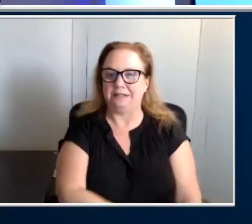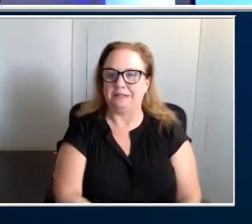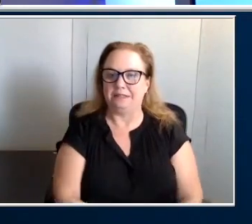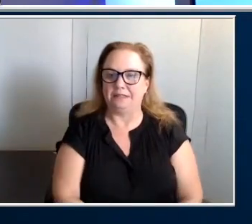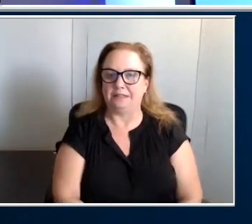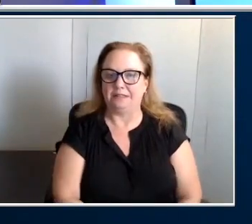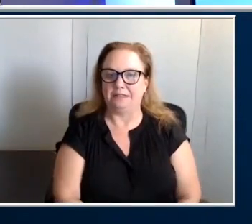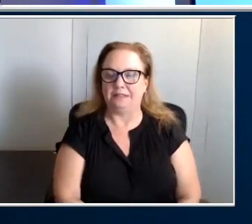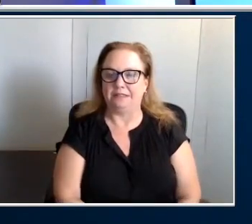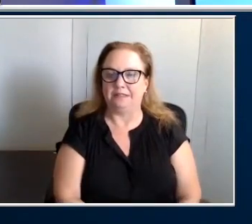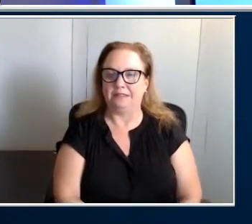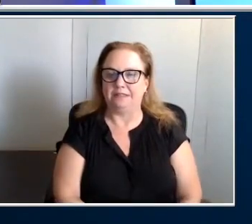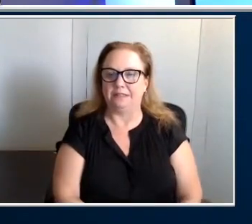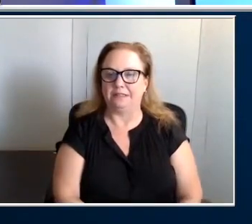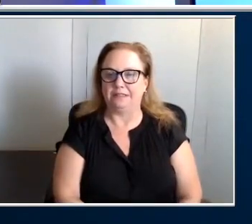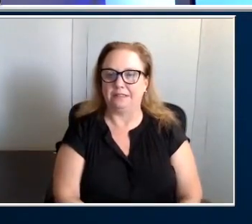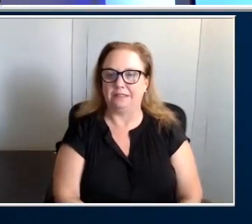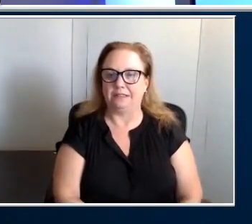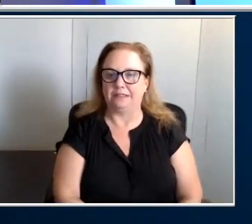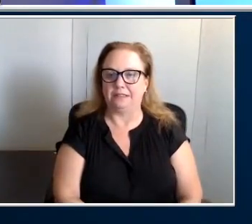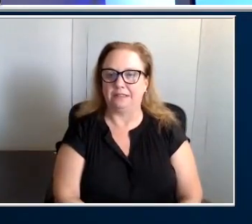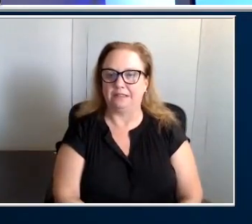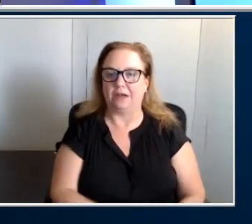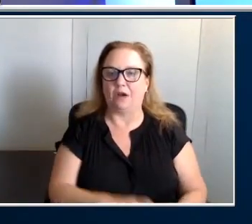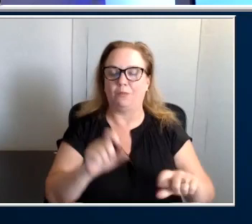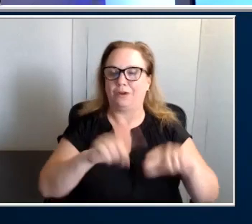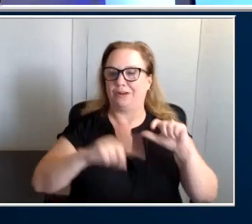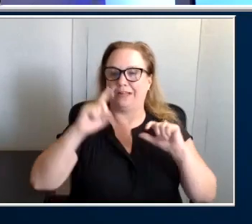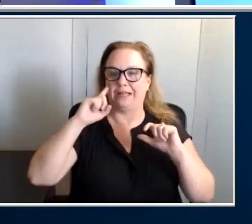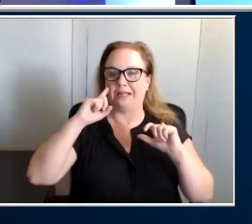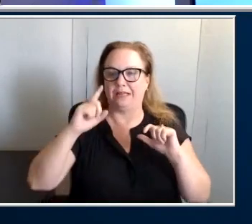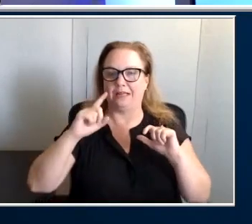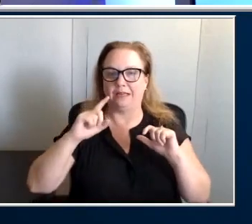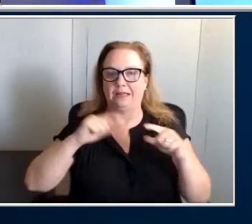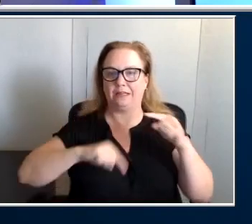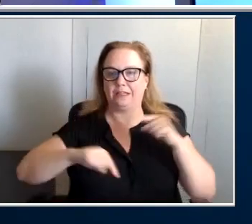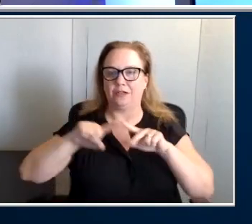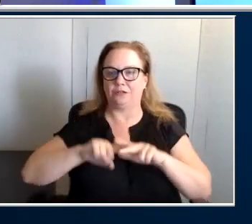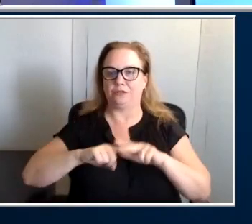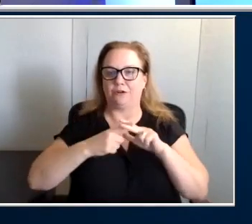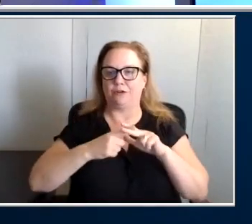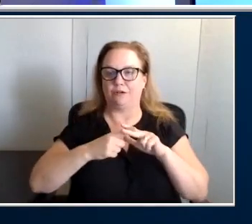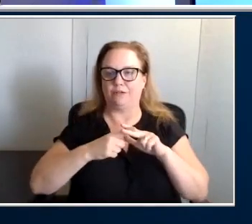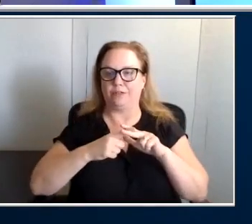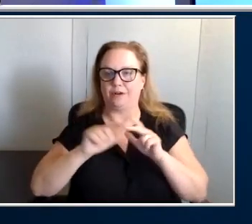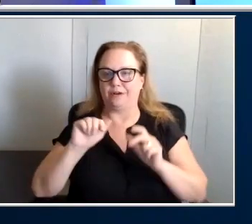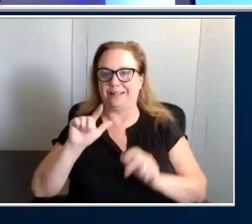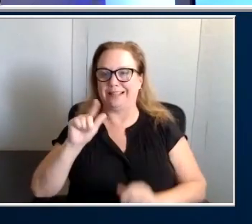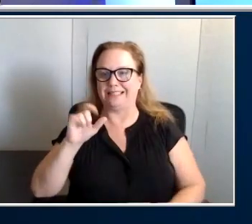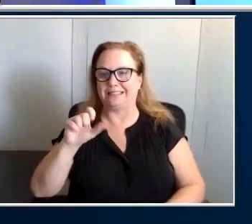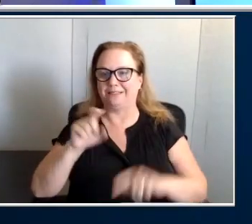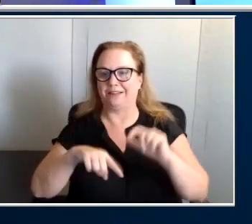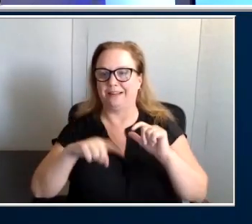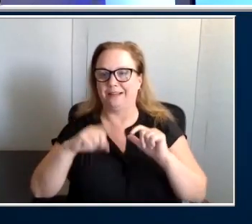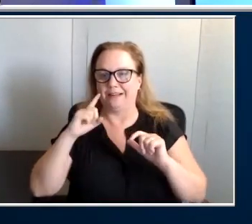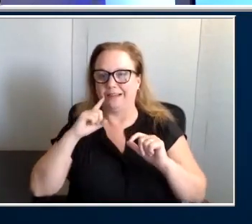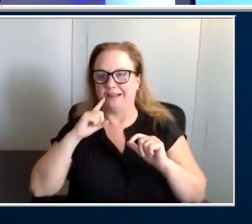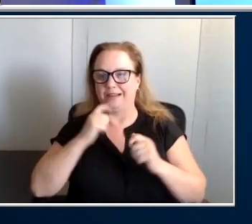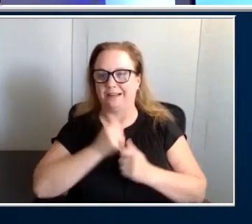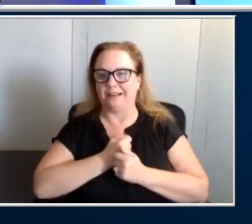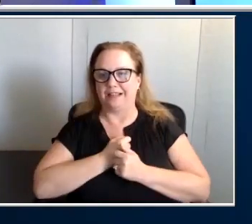topic Hey, we of can't. prostate There you cancer. Start over Carrie- there, kid. Well, first of all, I love that you called me